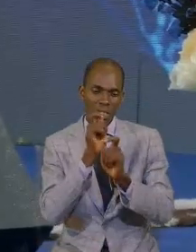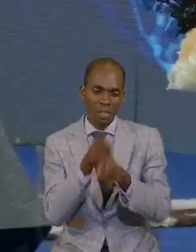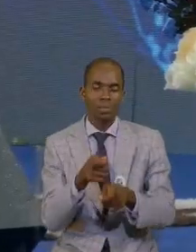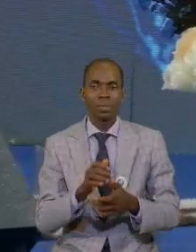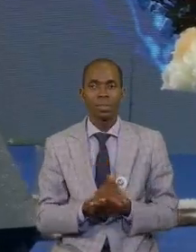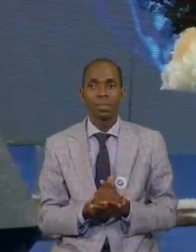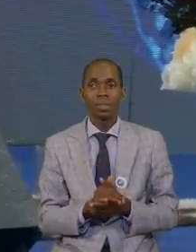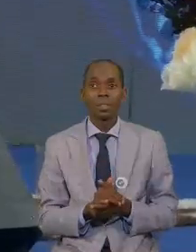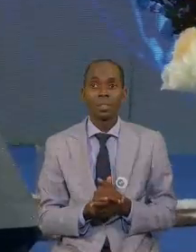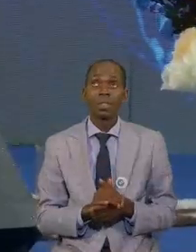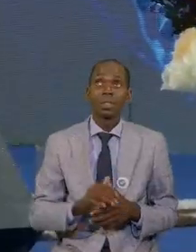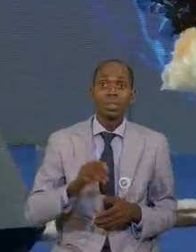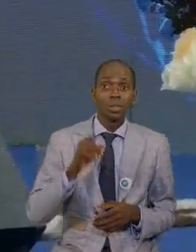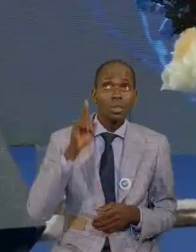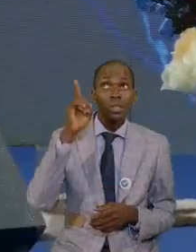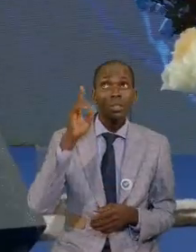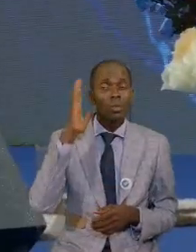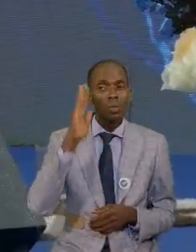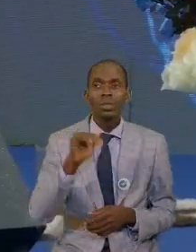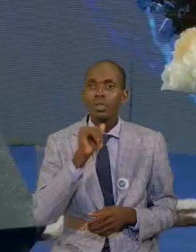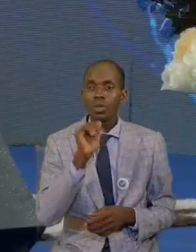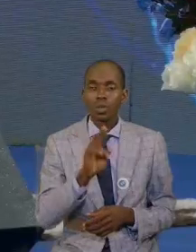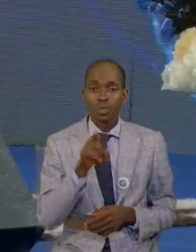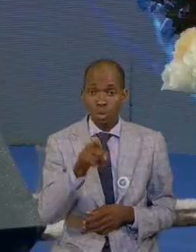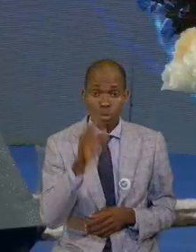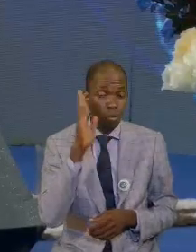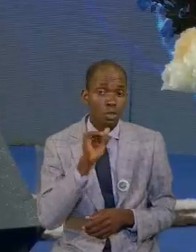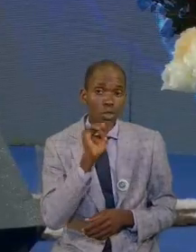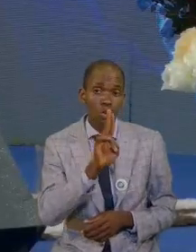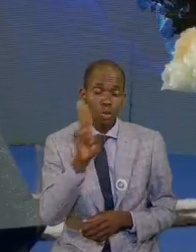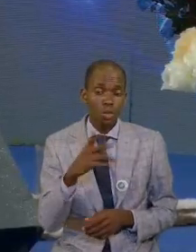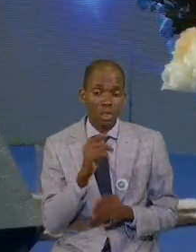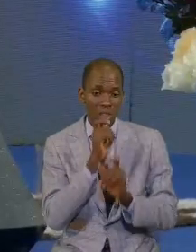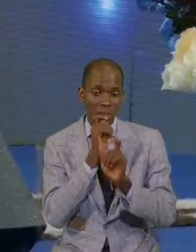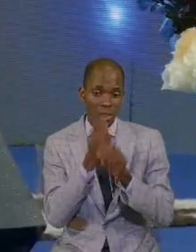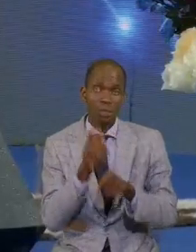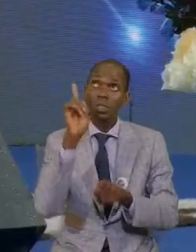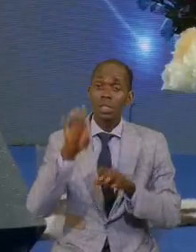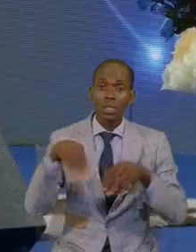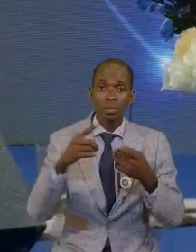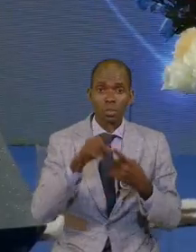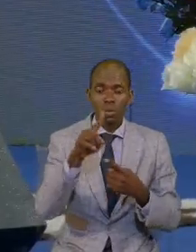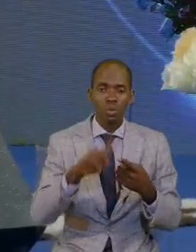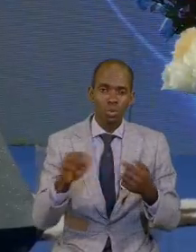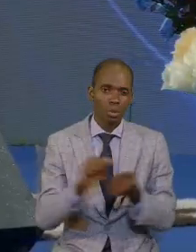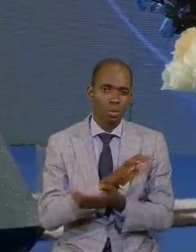will not use the gift he gave you to destroy his creatures.